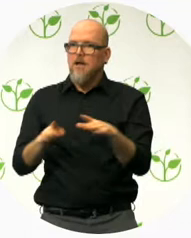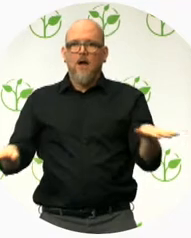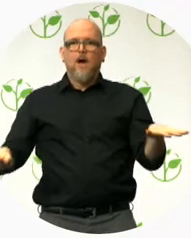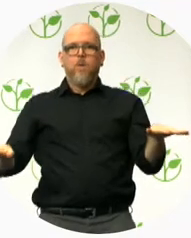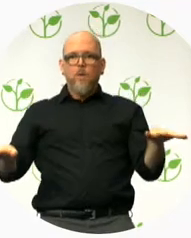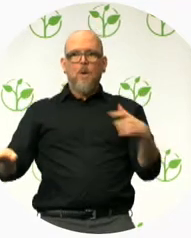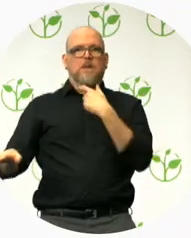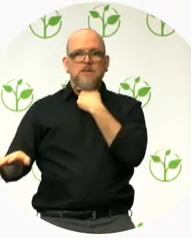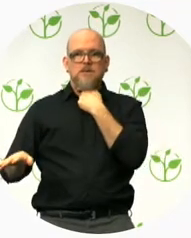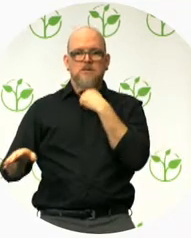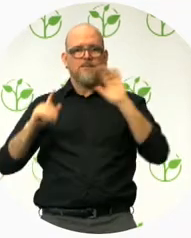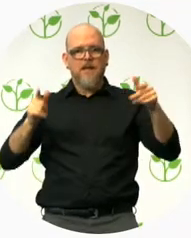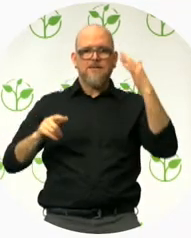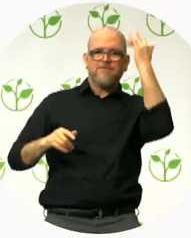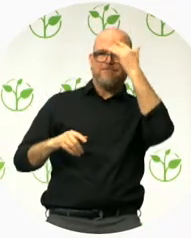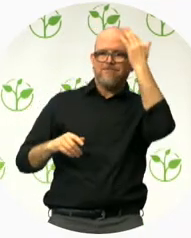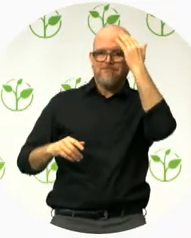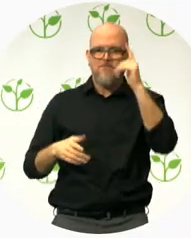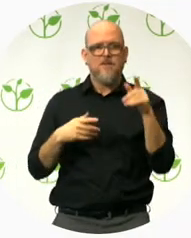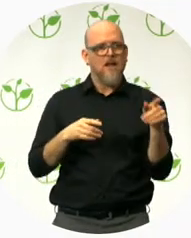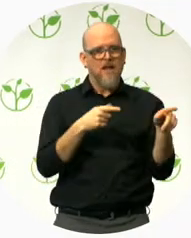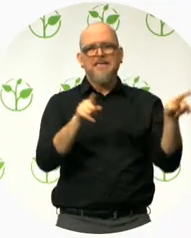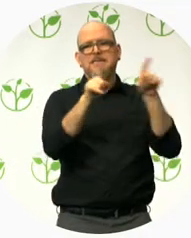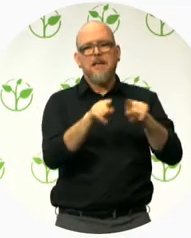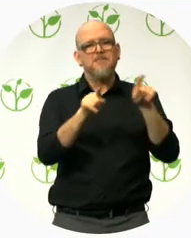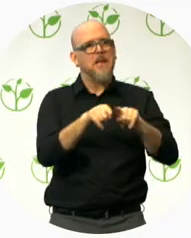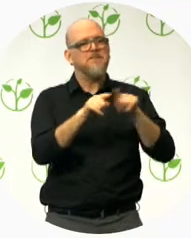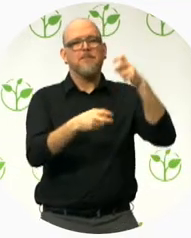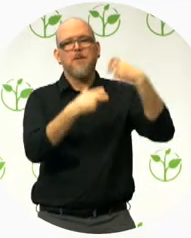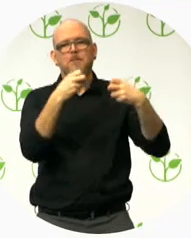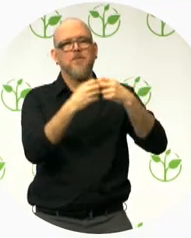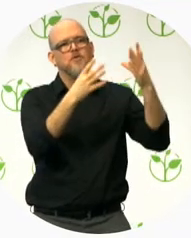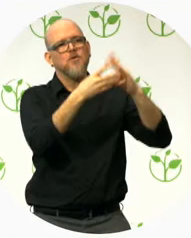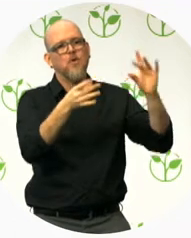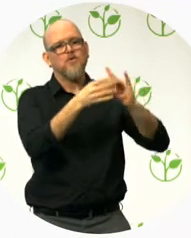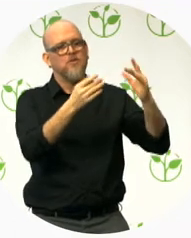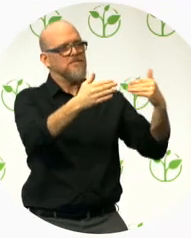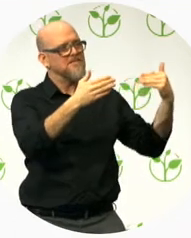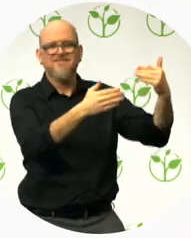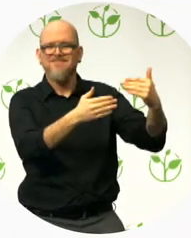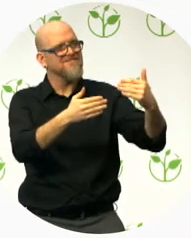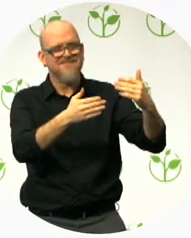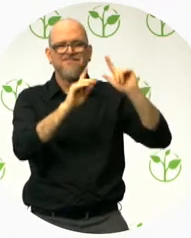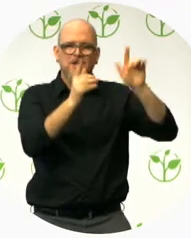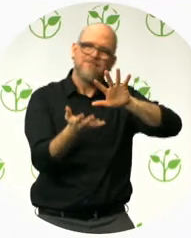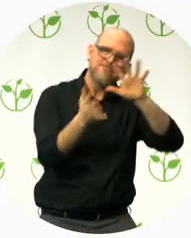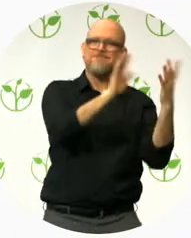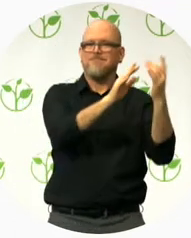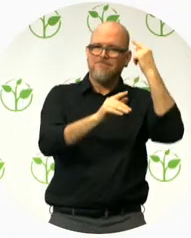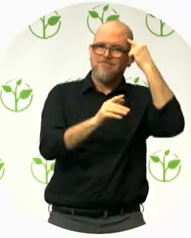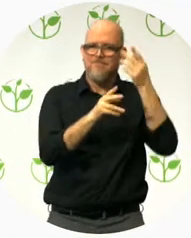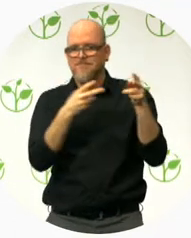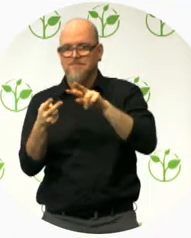perceptions and stereotypes that build barriers. So let's move now to the second I, that